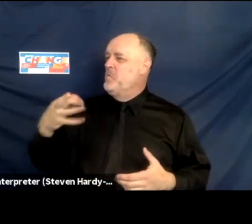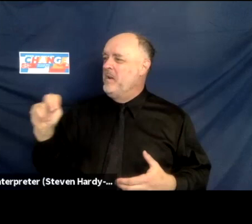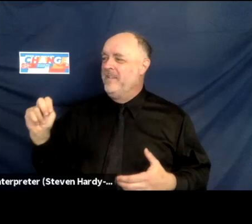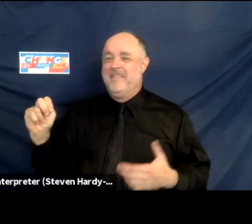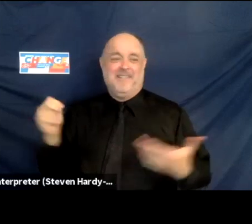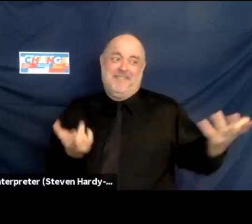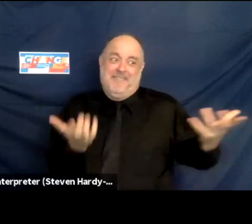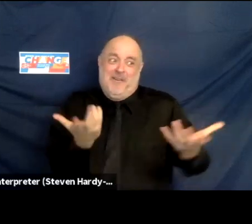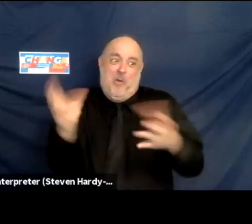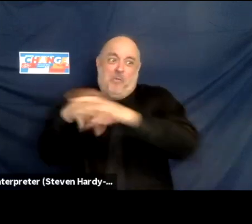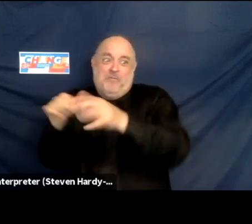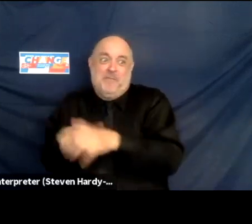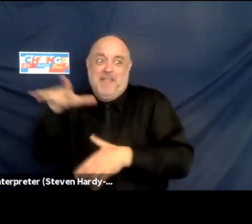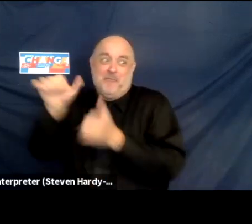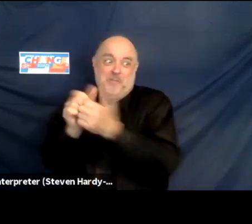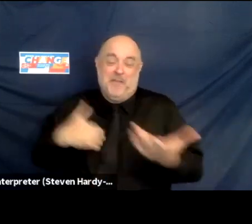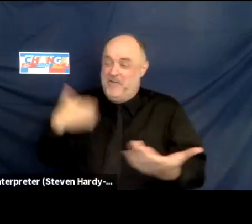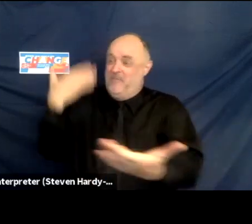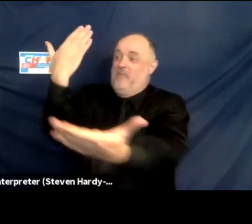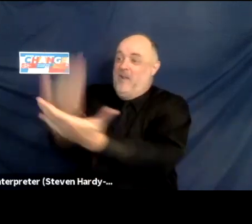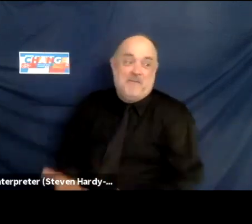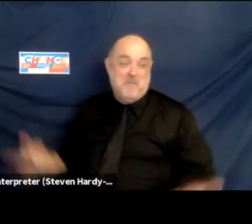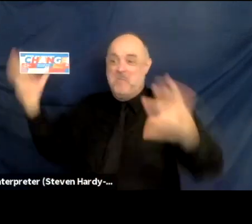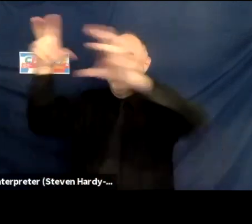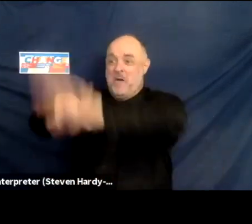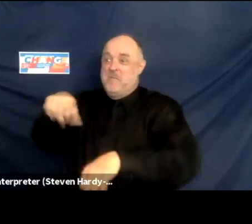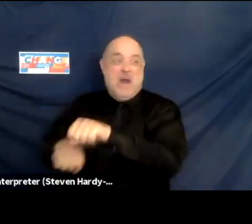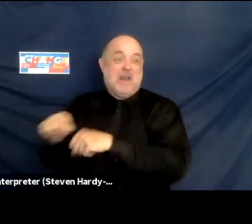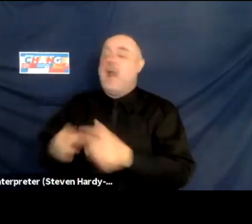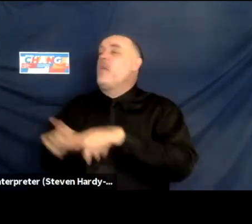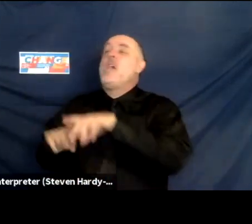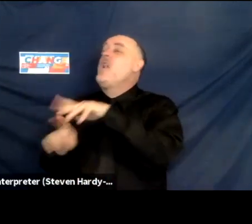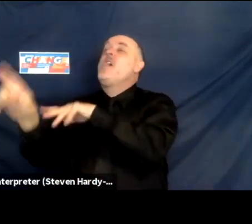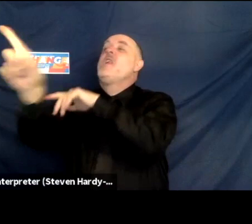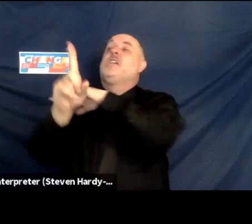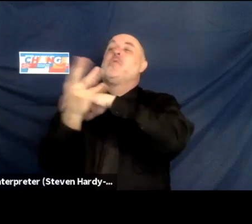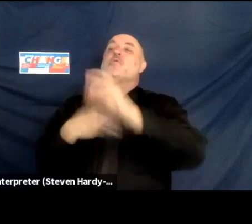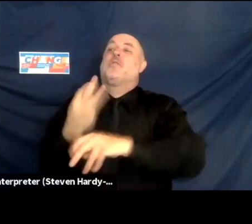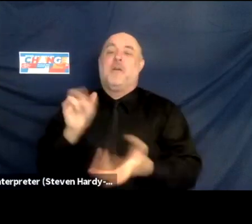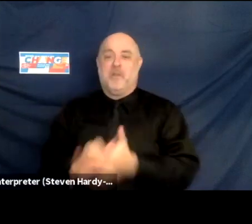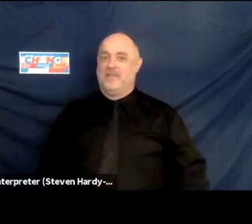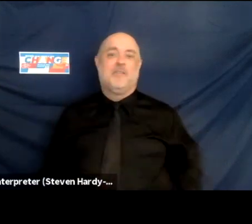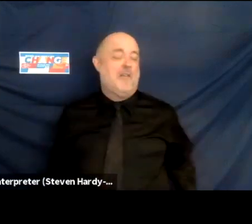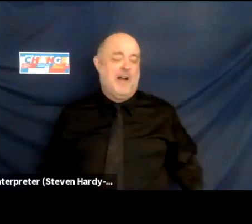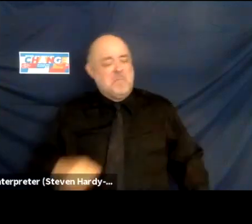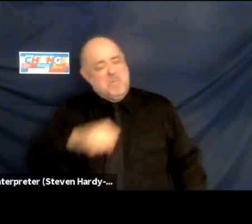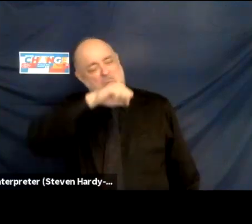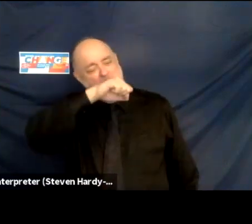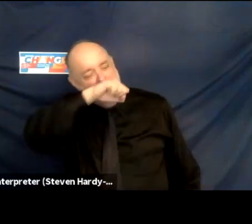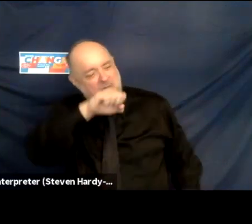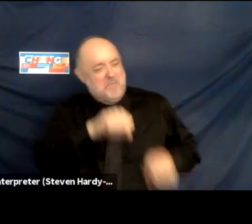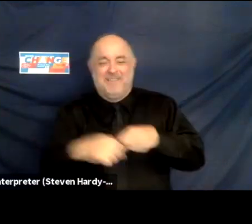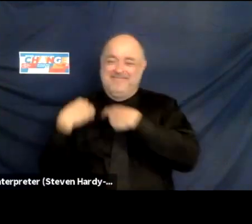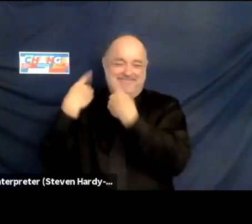and we get to our destination, we jump off, I get on my bike and go for a ride. And so I still, even to this day, I